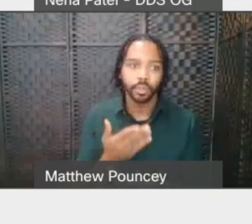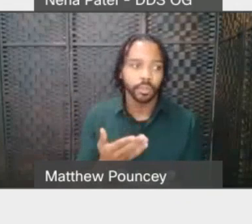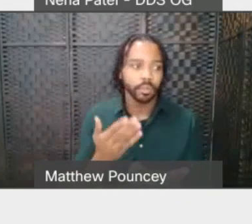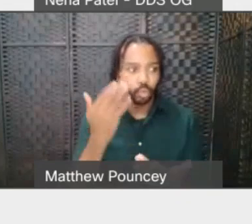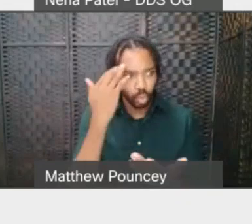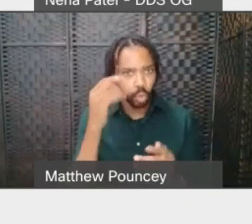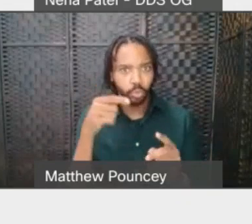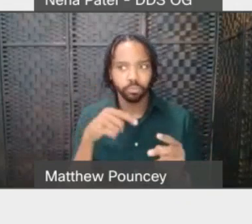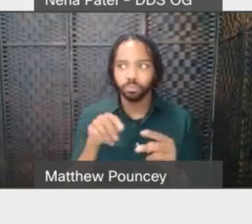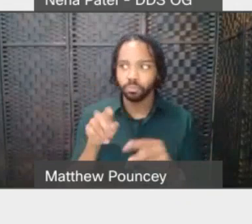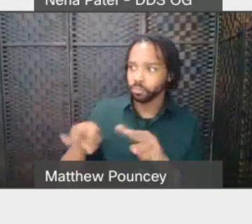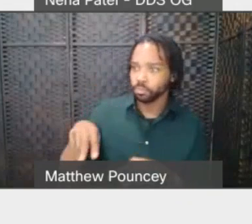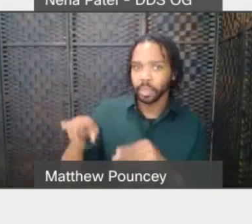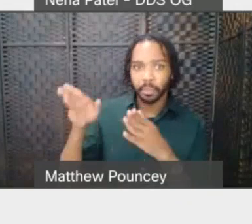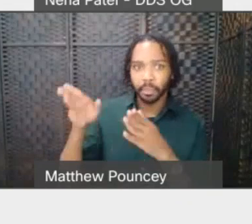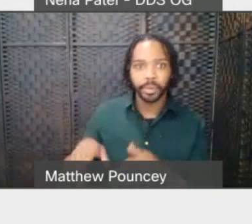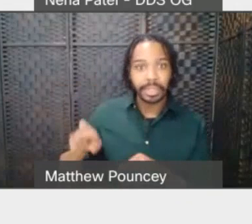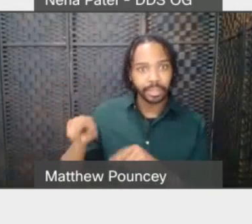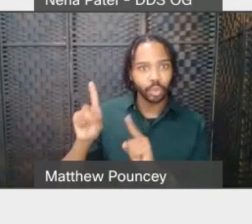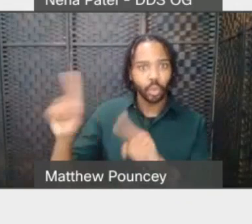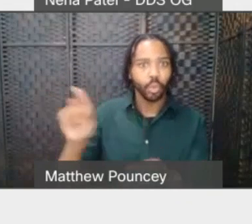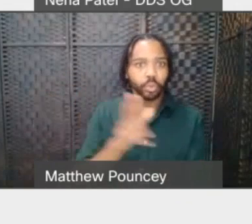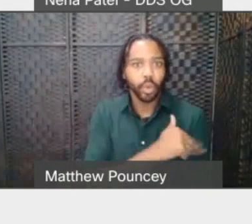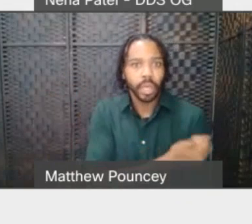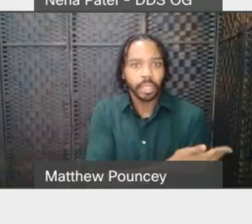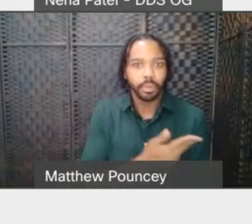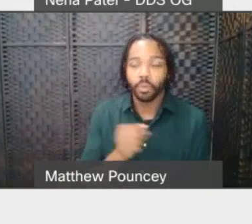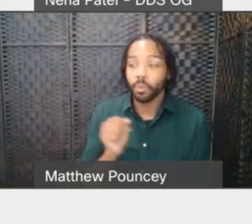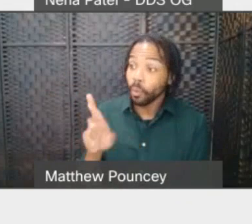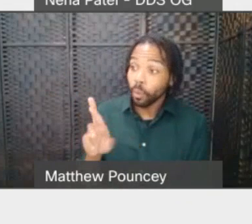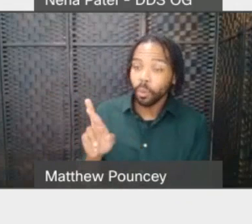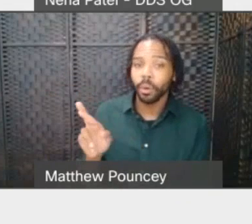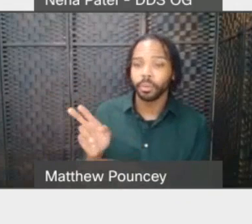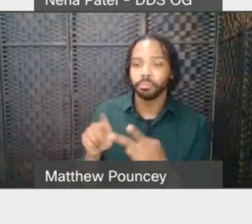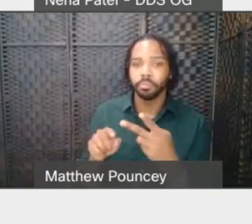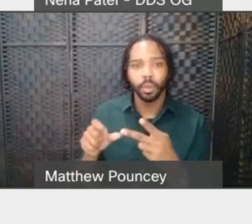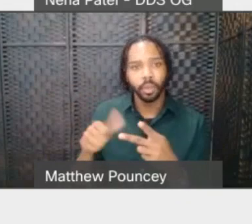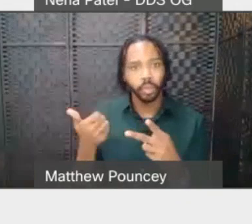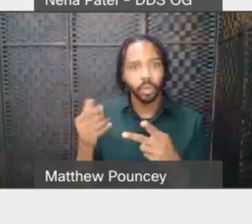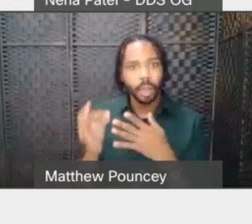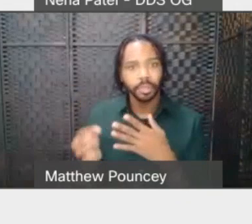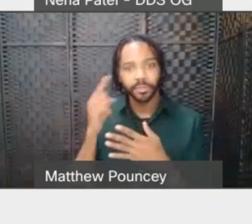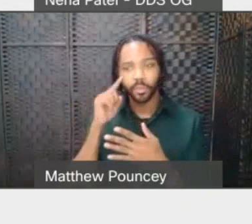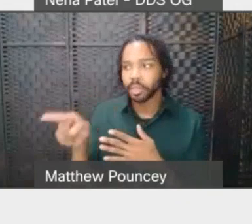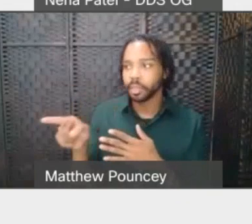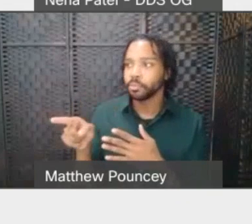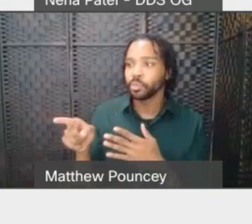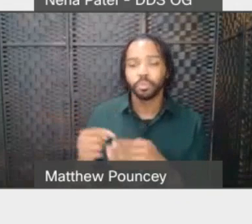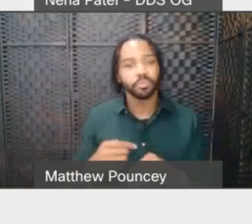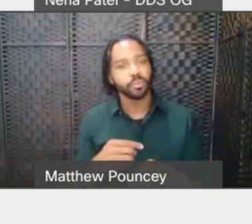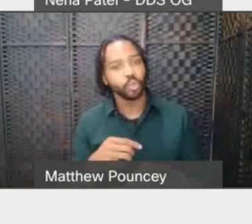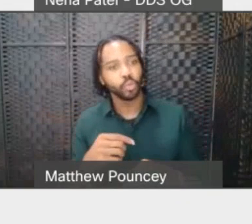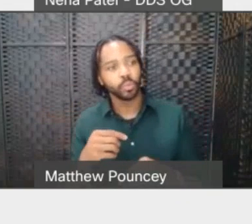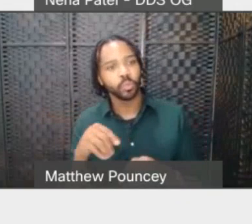the hospital for hospitalization, and or if there are other solutions to prevent